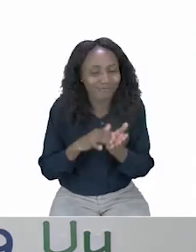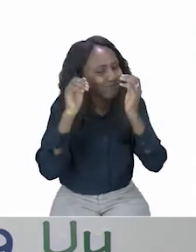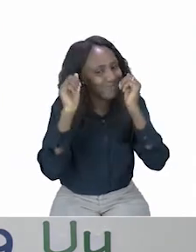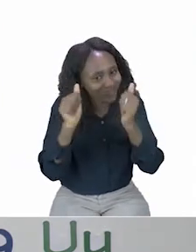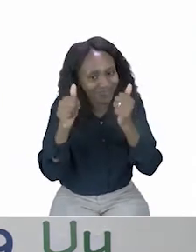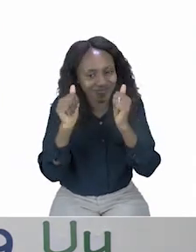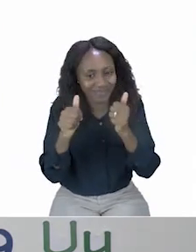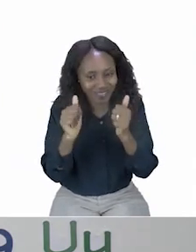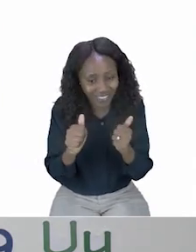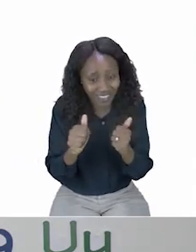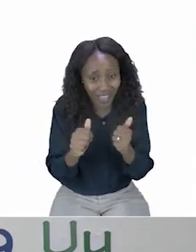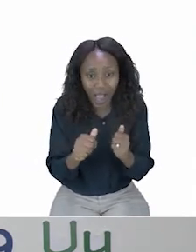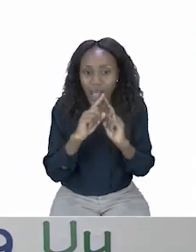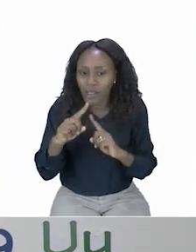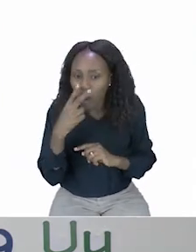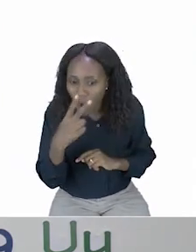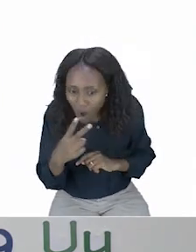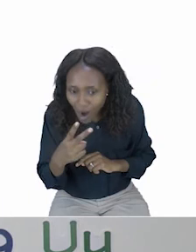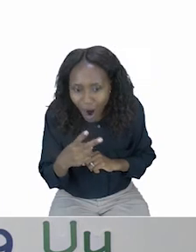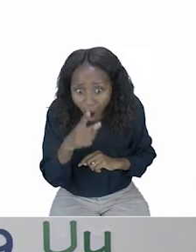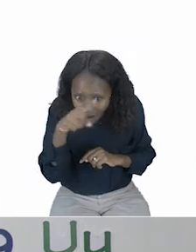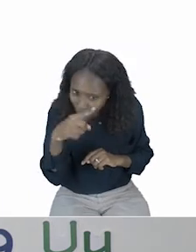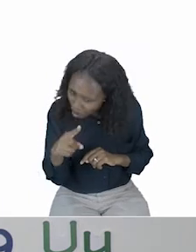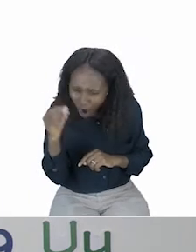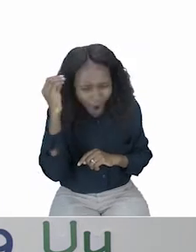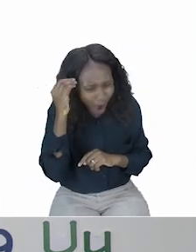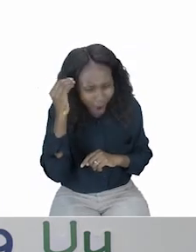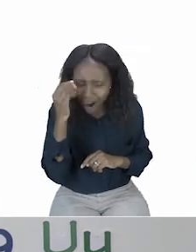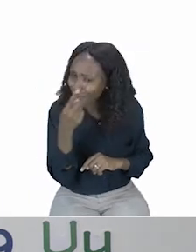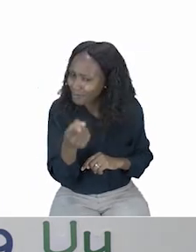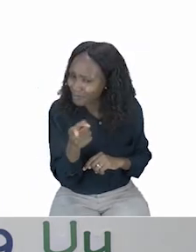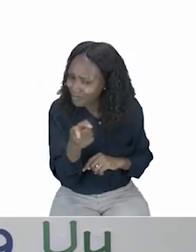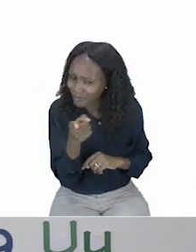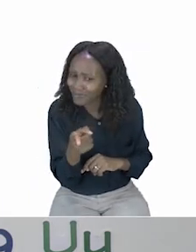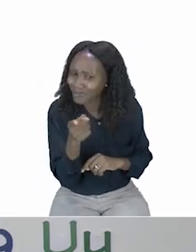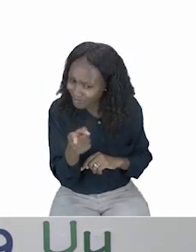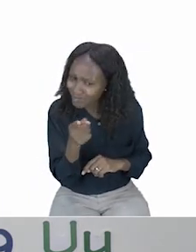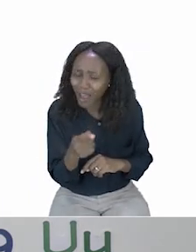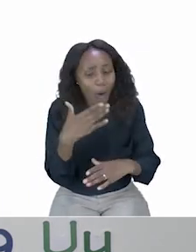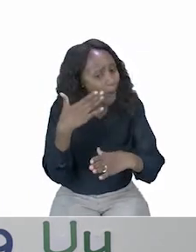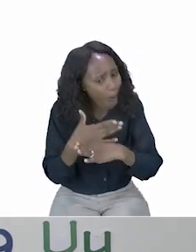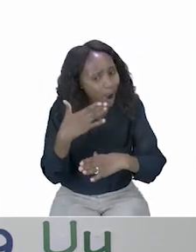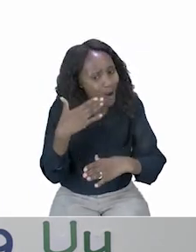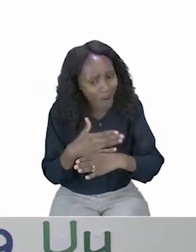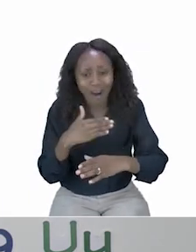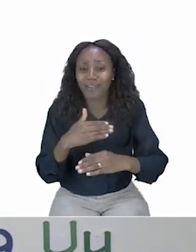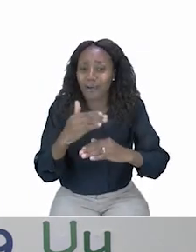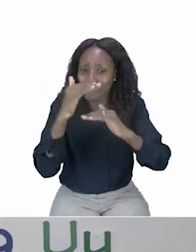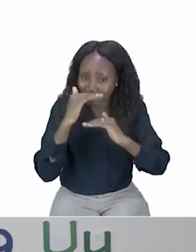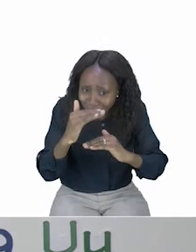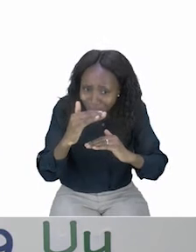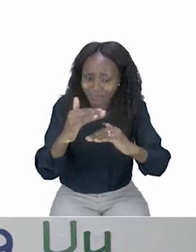And if your teacher sees all of this, she will know that you were working step